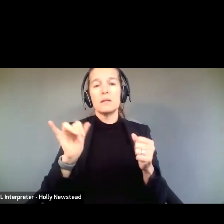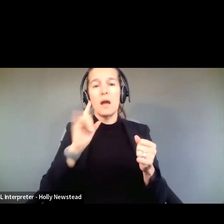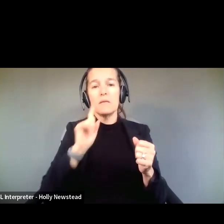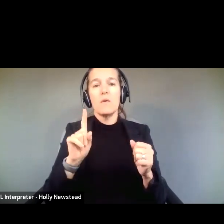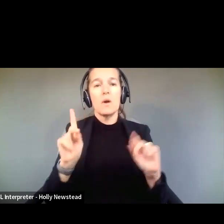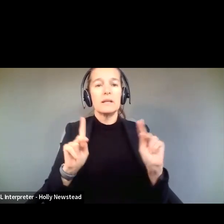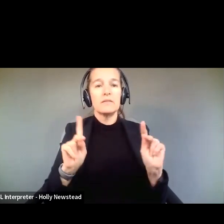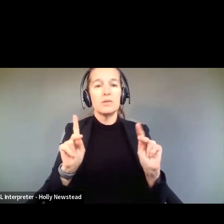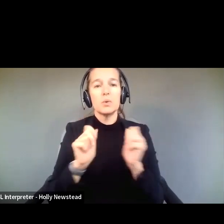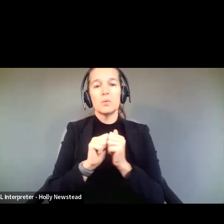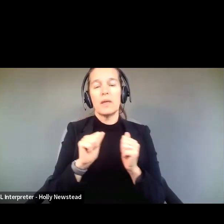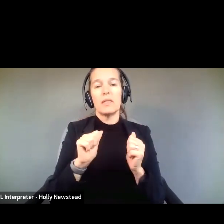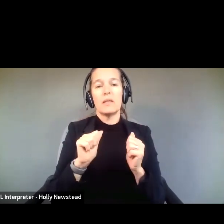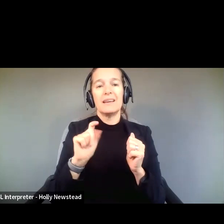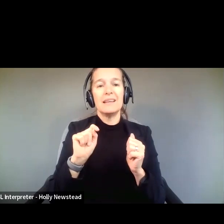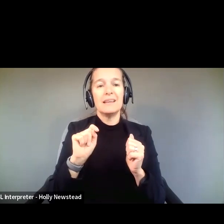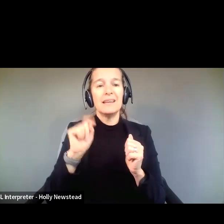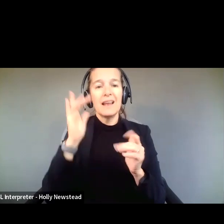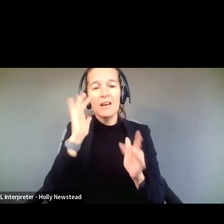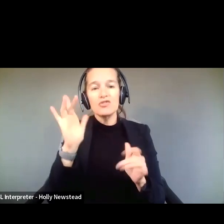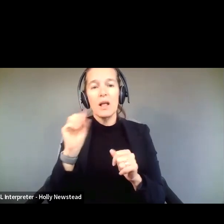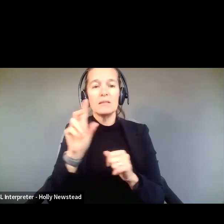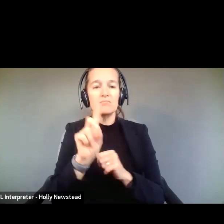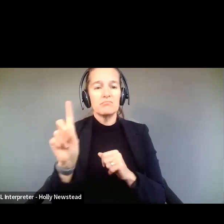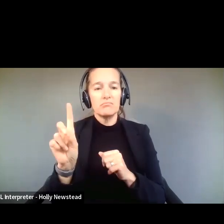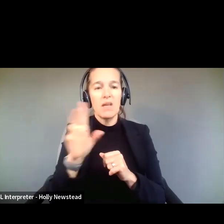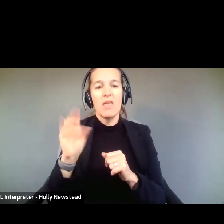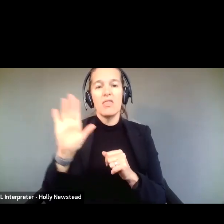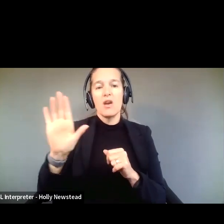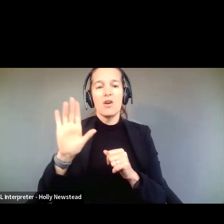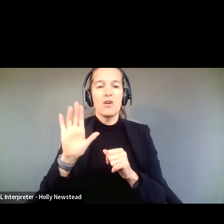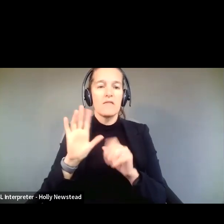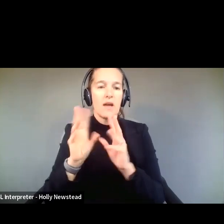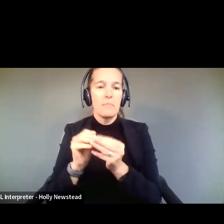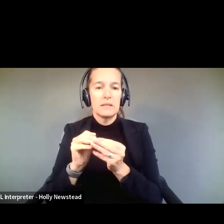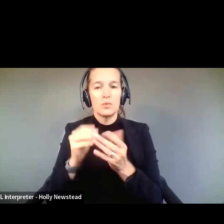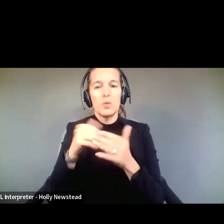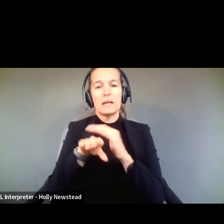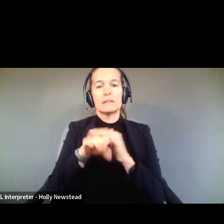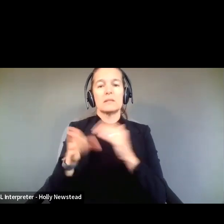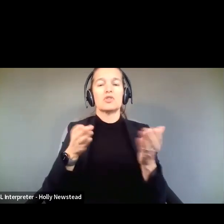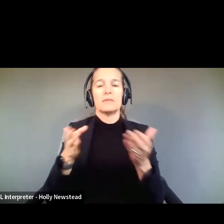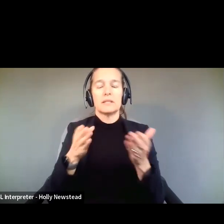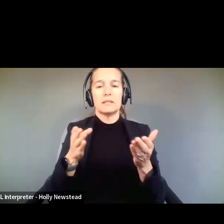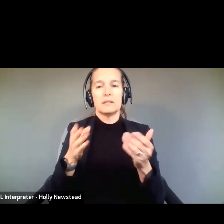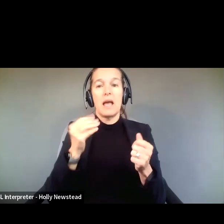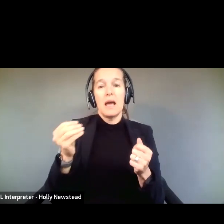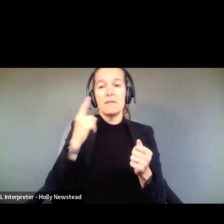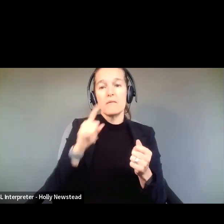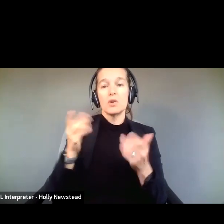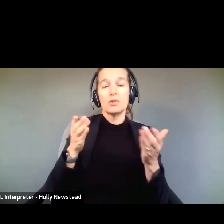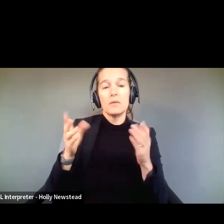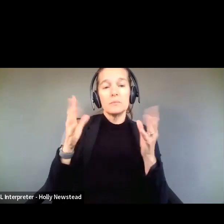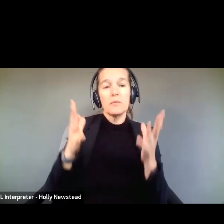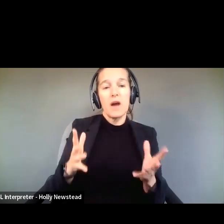individuals with intellectual and developmental disabilities and their families to access services and for service